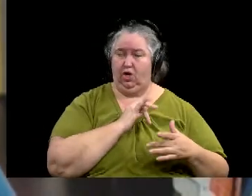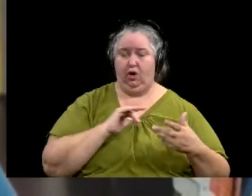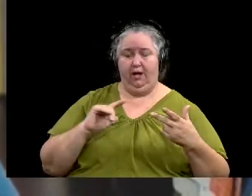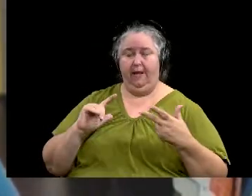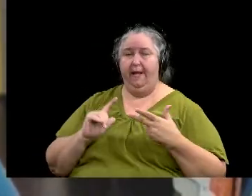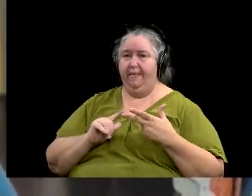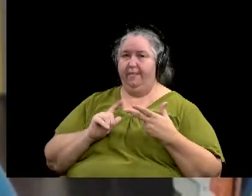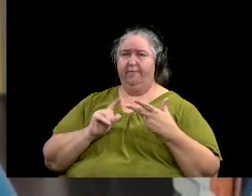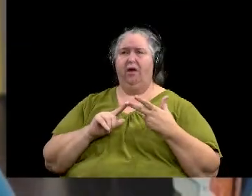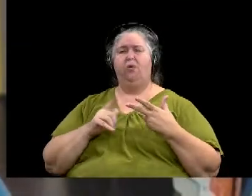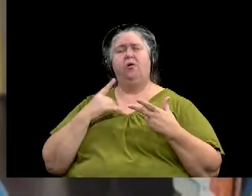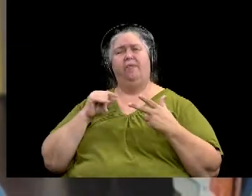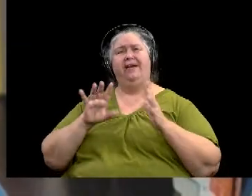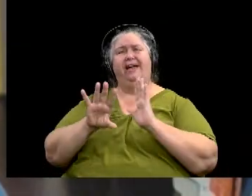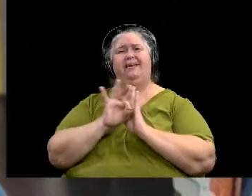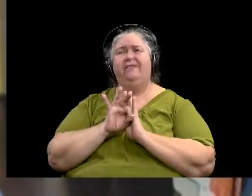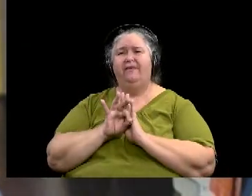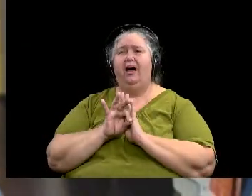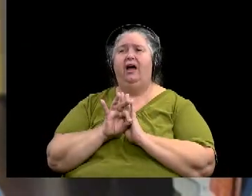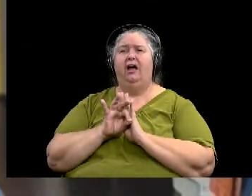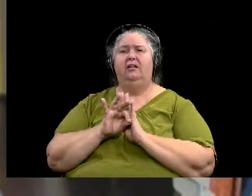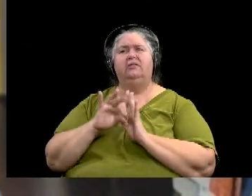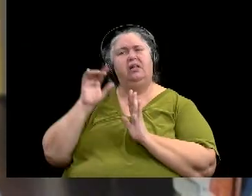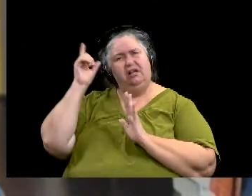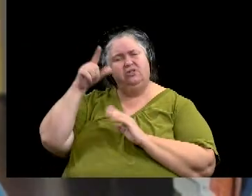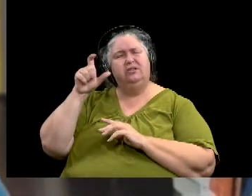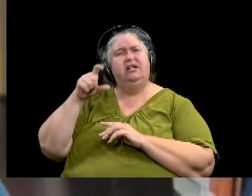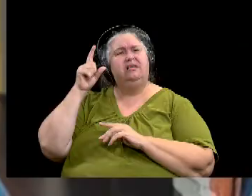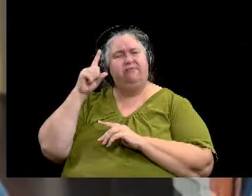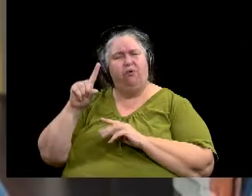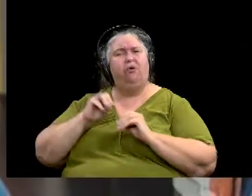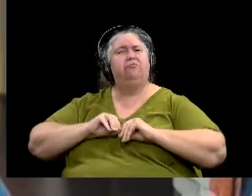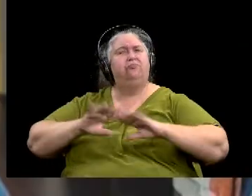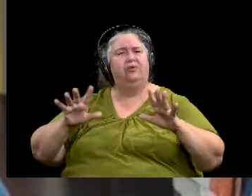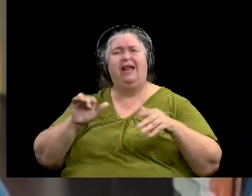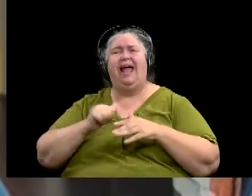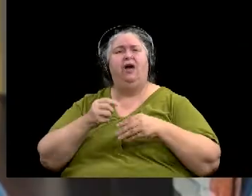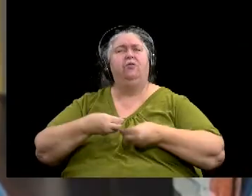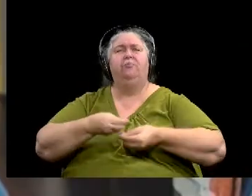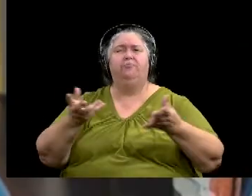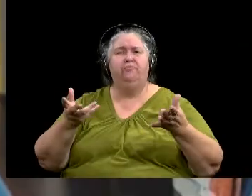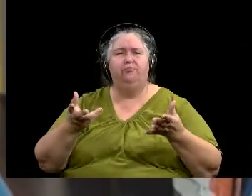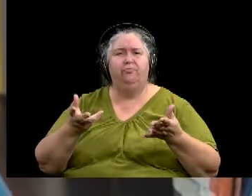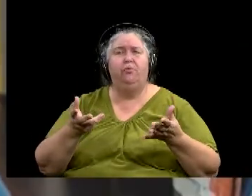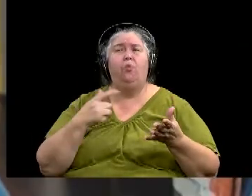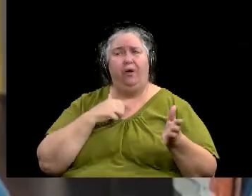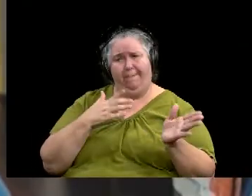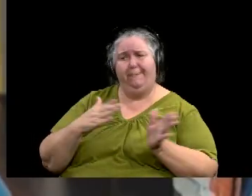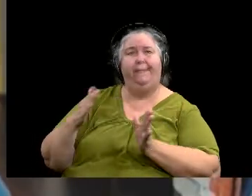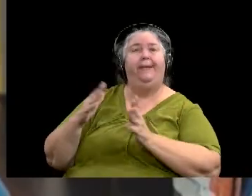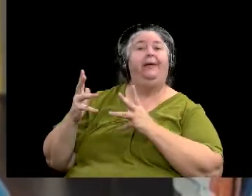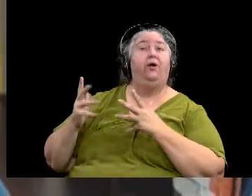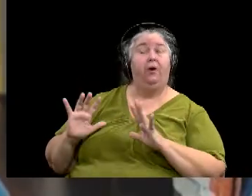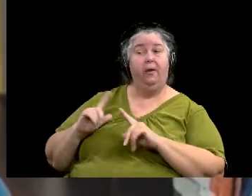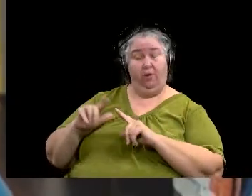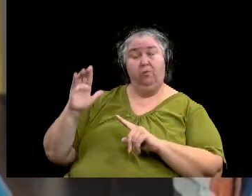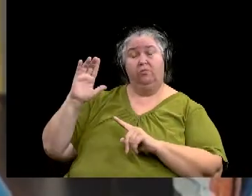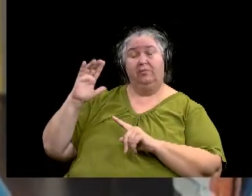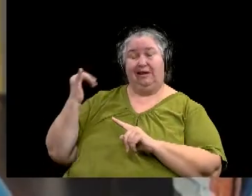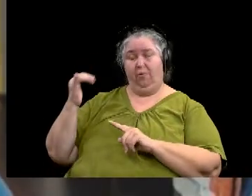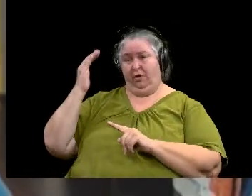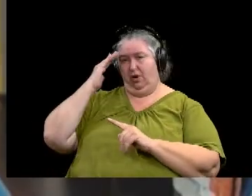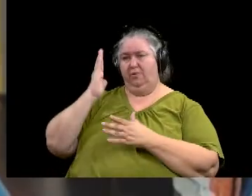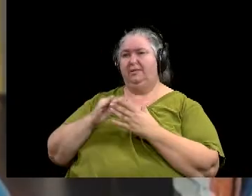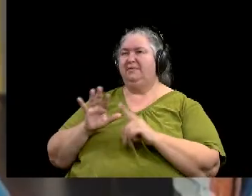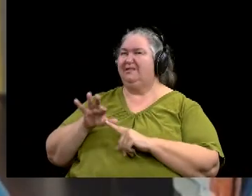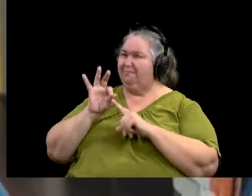of the vaccine distribution. And as I mentioned, we have planned for this, but we know that there are some special logistical challenges with these vaccines. And